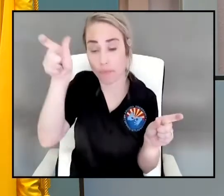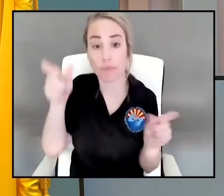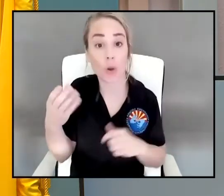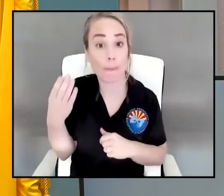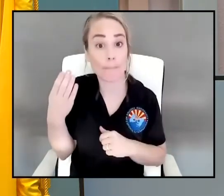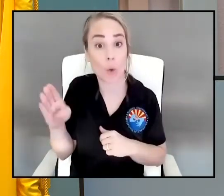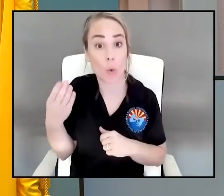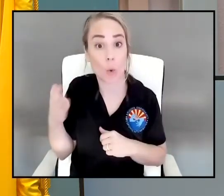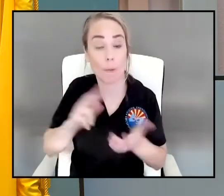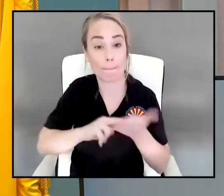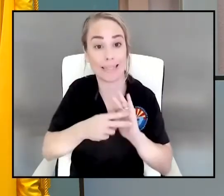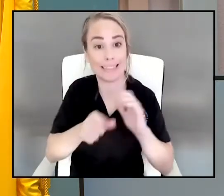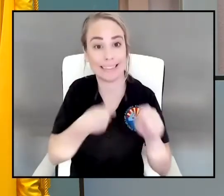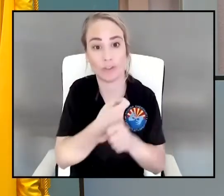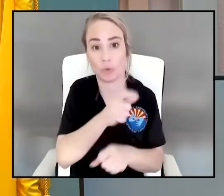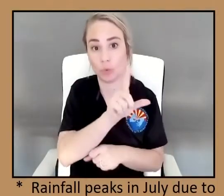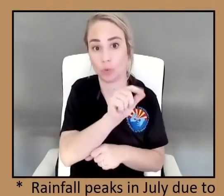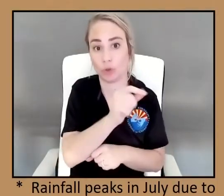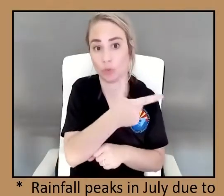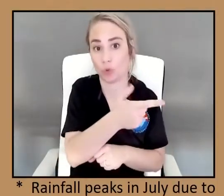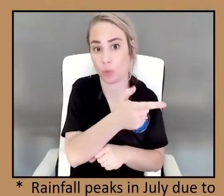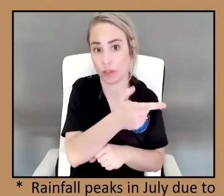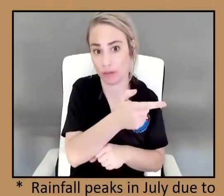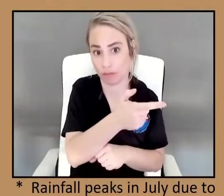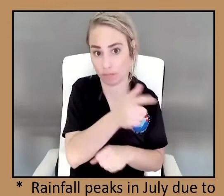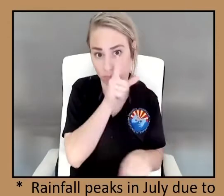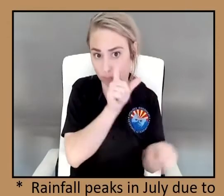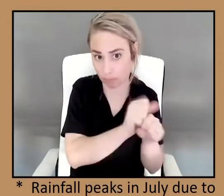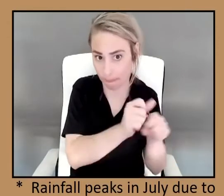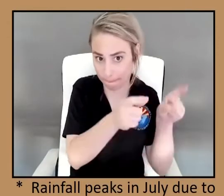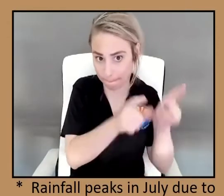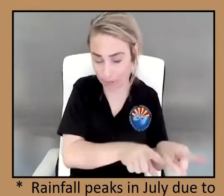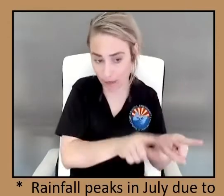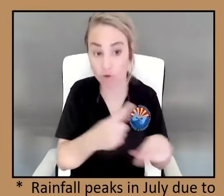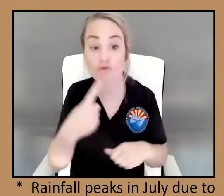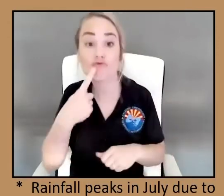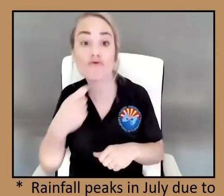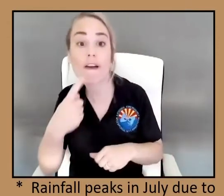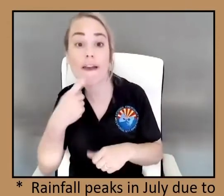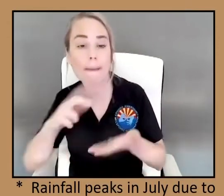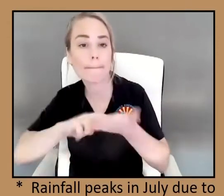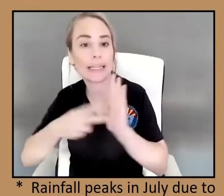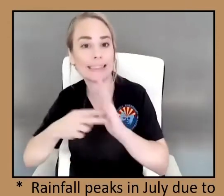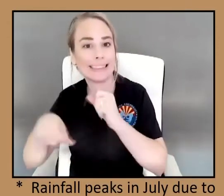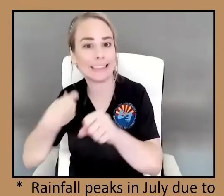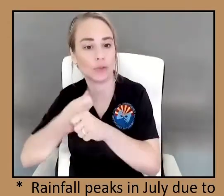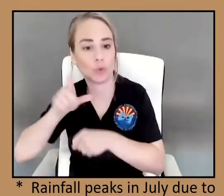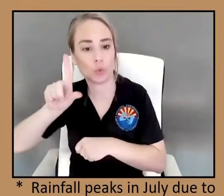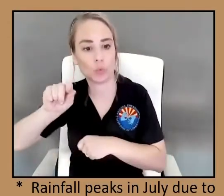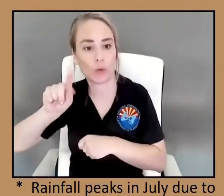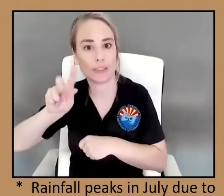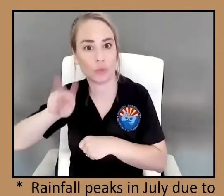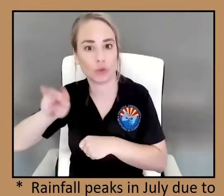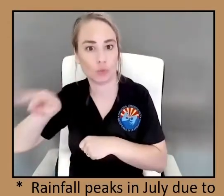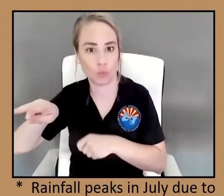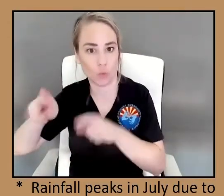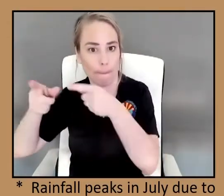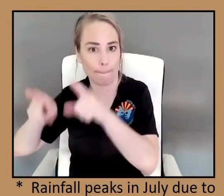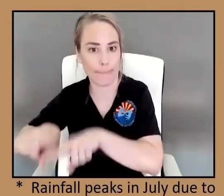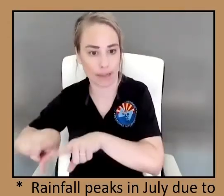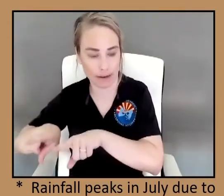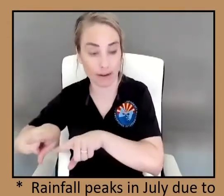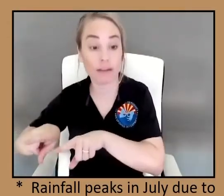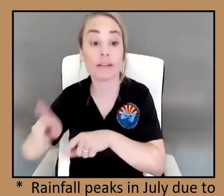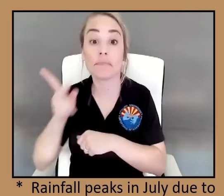rainfall that was actually measured in this area, and then the red is for 2022. And you can see that for